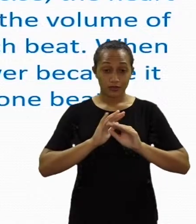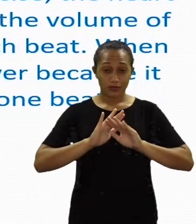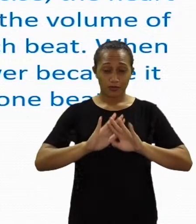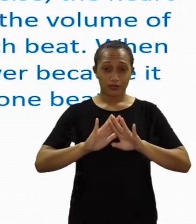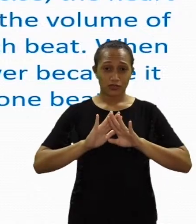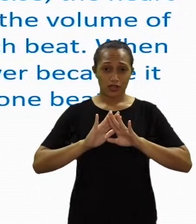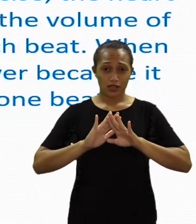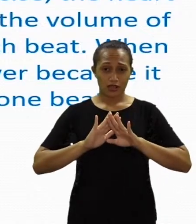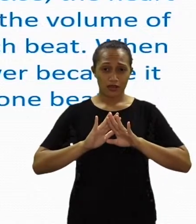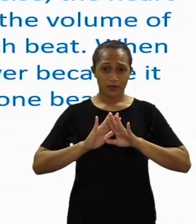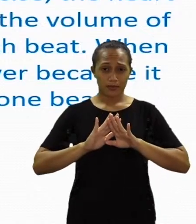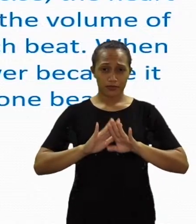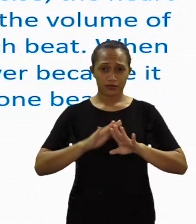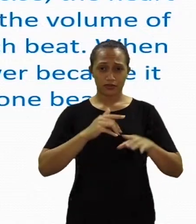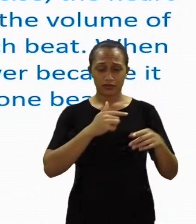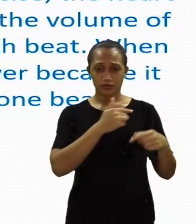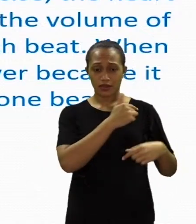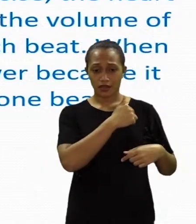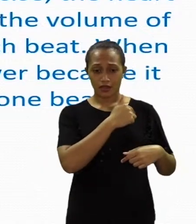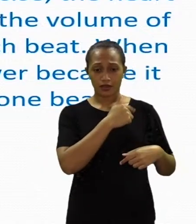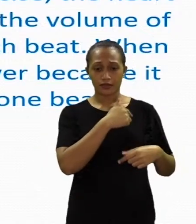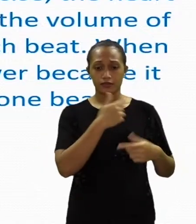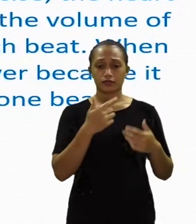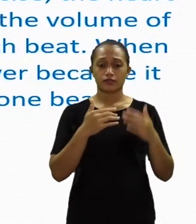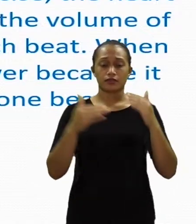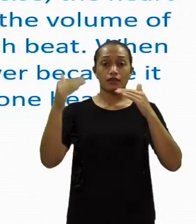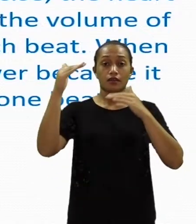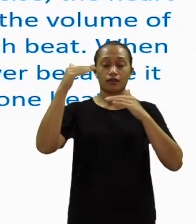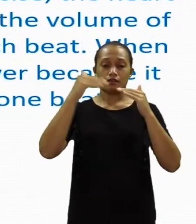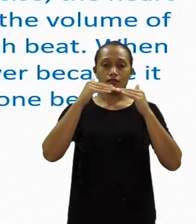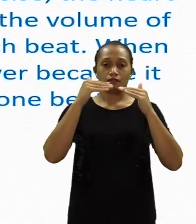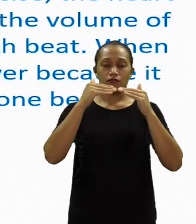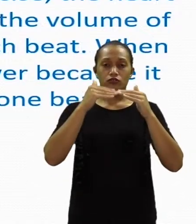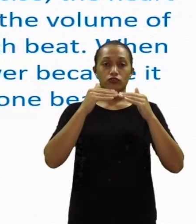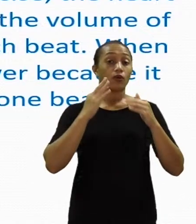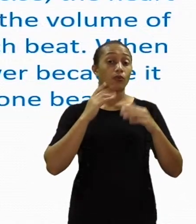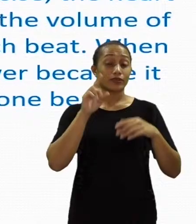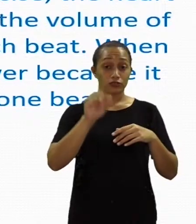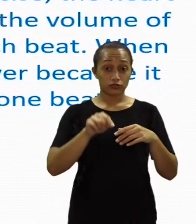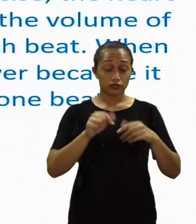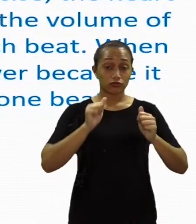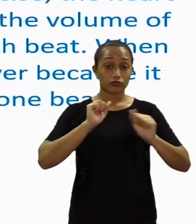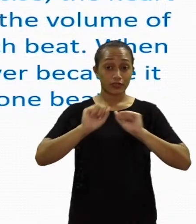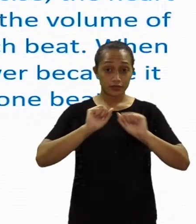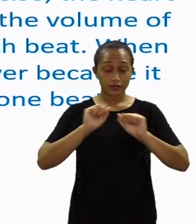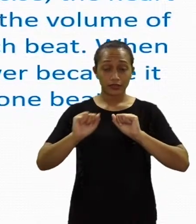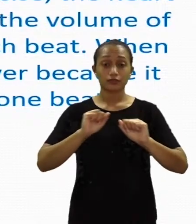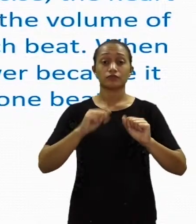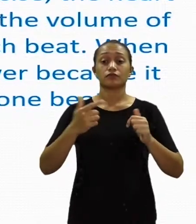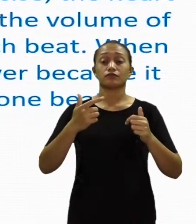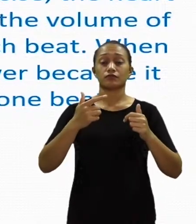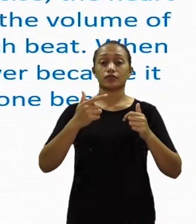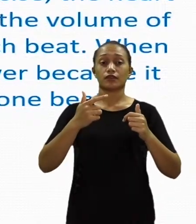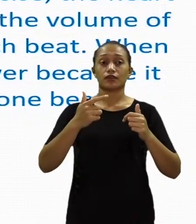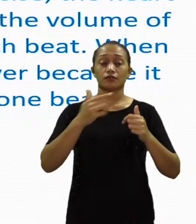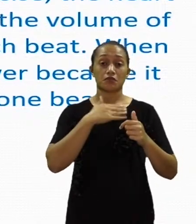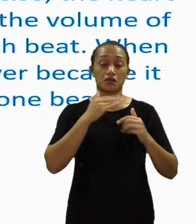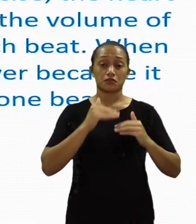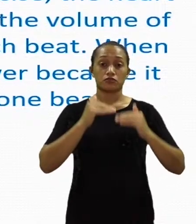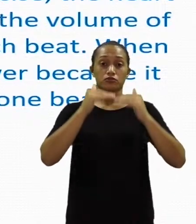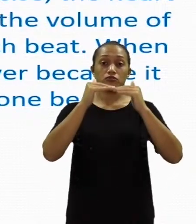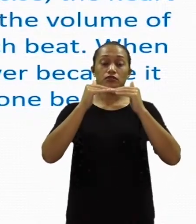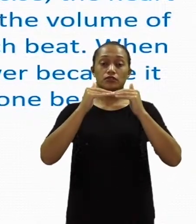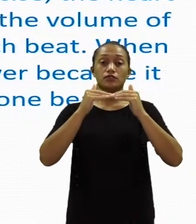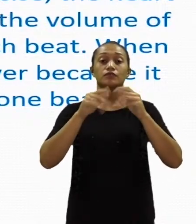enables it to have a higher level of cardiovascular fitness. So during exercise, the heart increases its size and strength